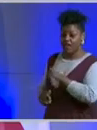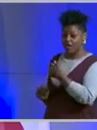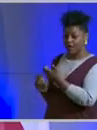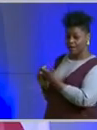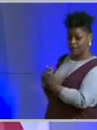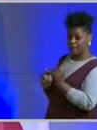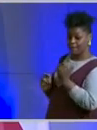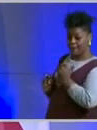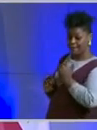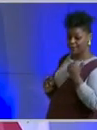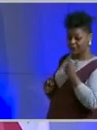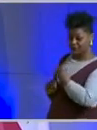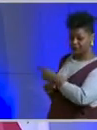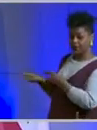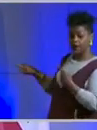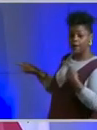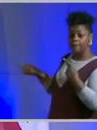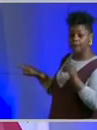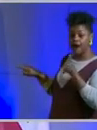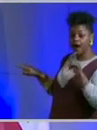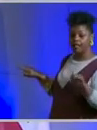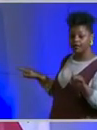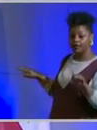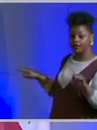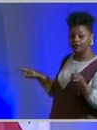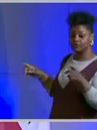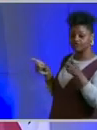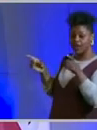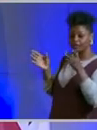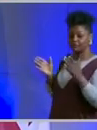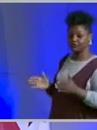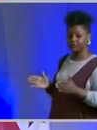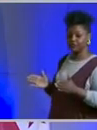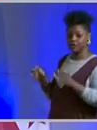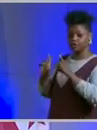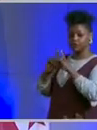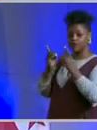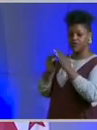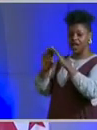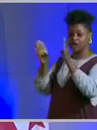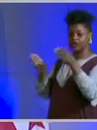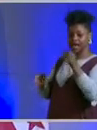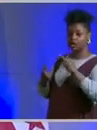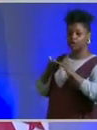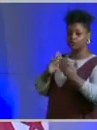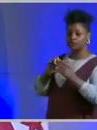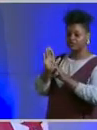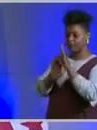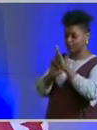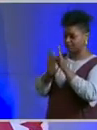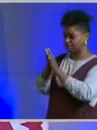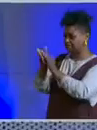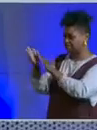DC. We have Polly Donaldson, the director of the Department of Housing and Community Development.